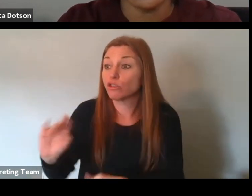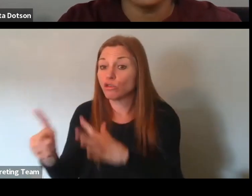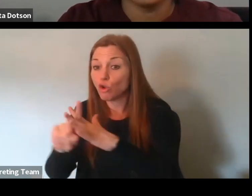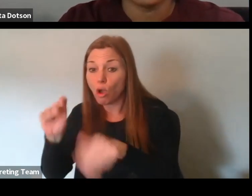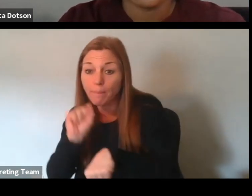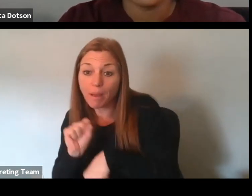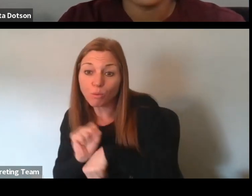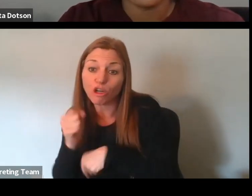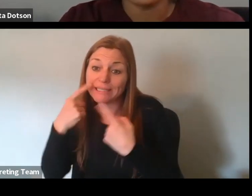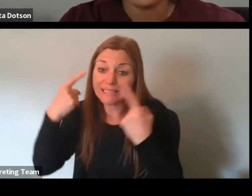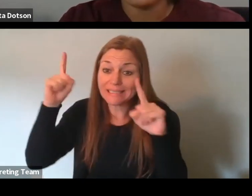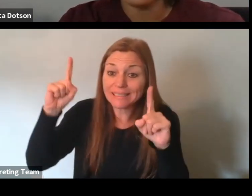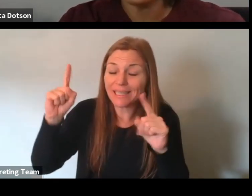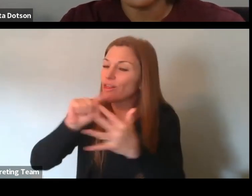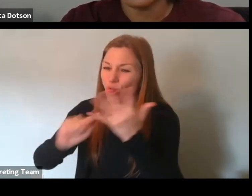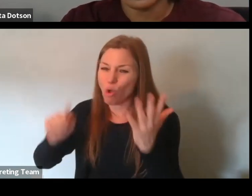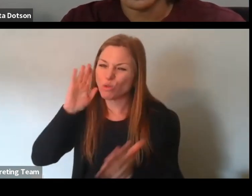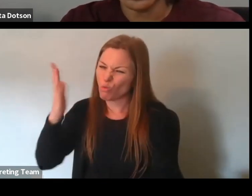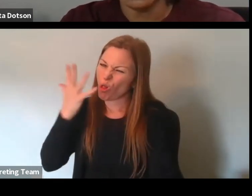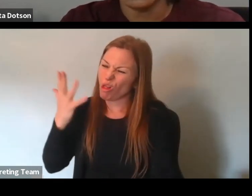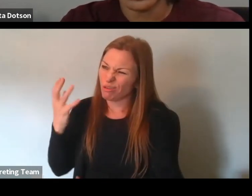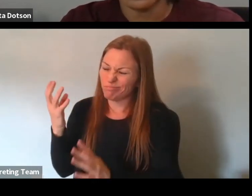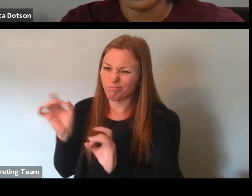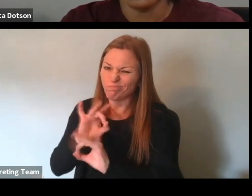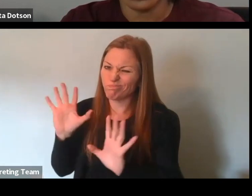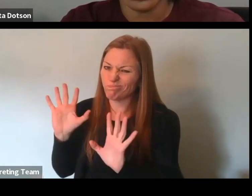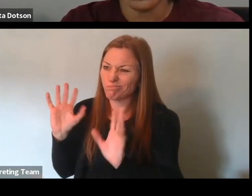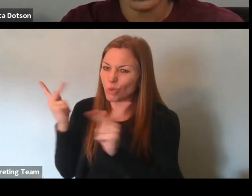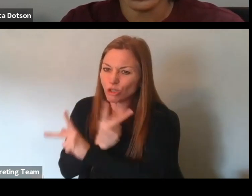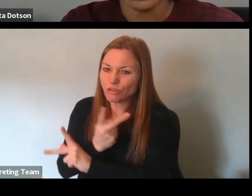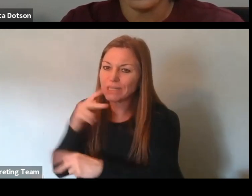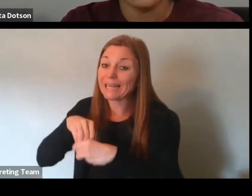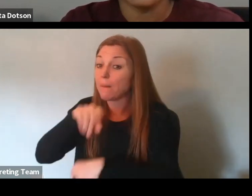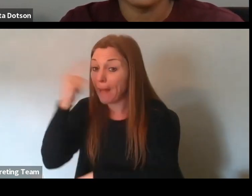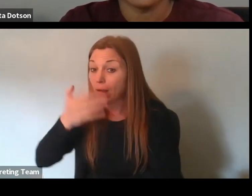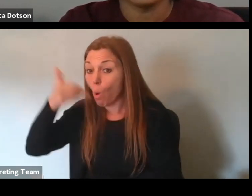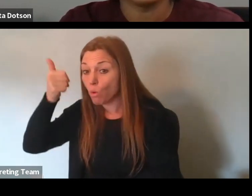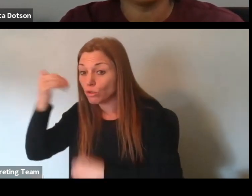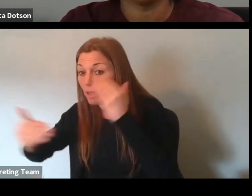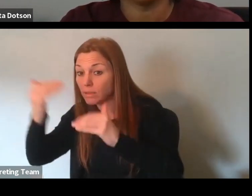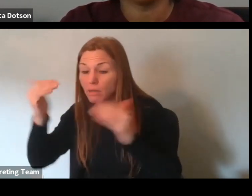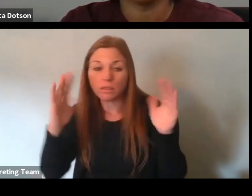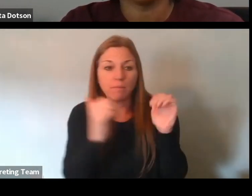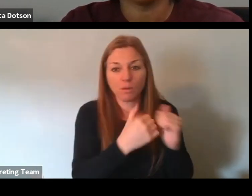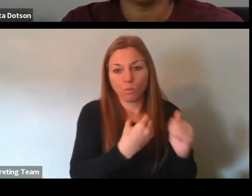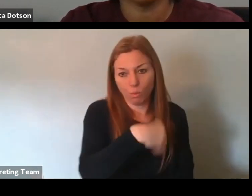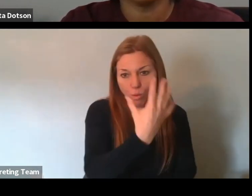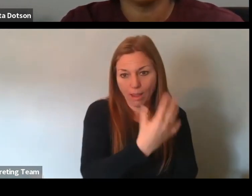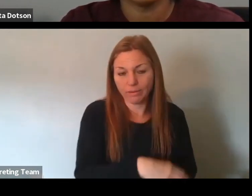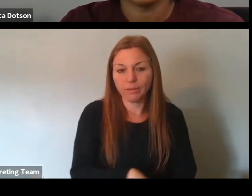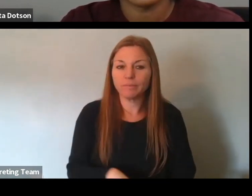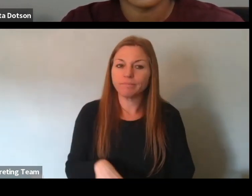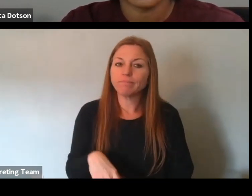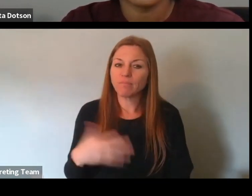Black older adults compared to white older adults. So there's a vulnerability there that's very important to acknowledge.